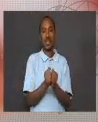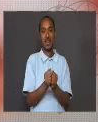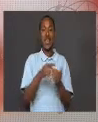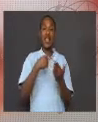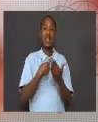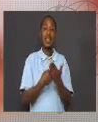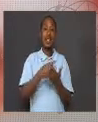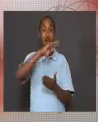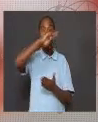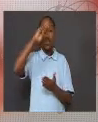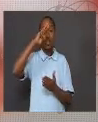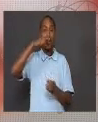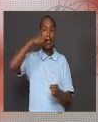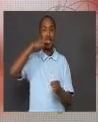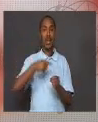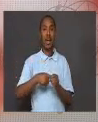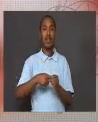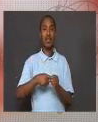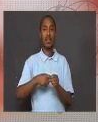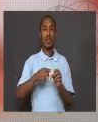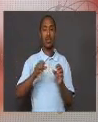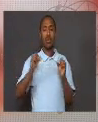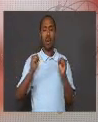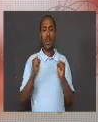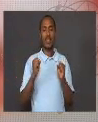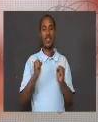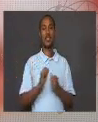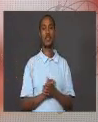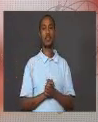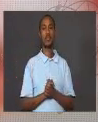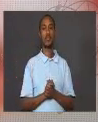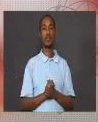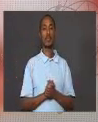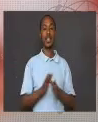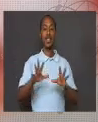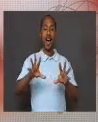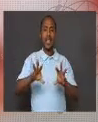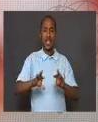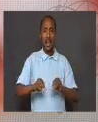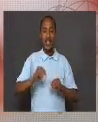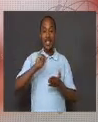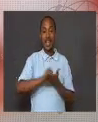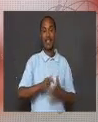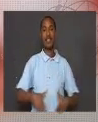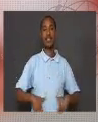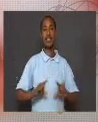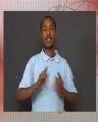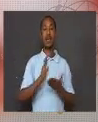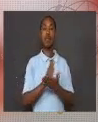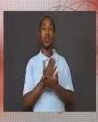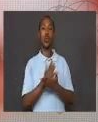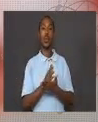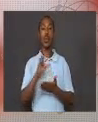This causes the gas to condense. The attraction that exists